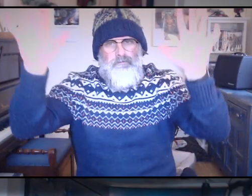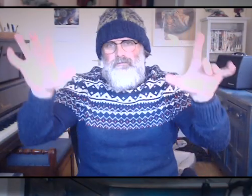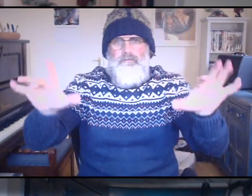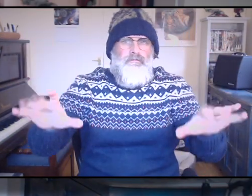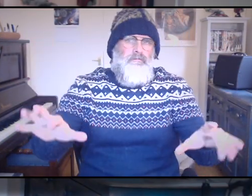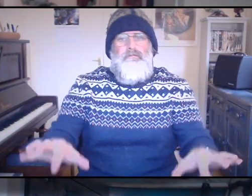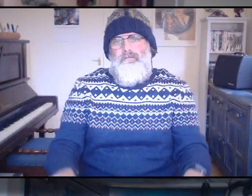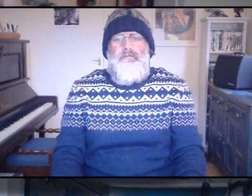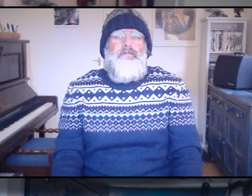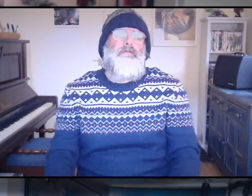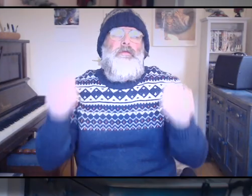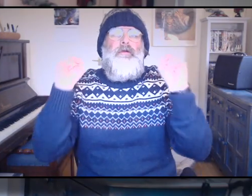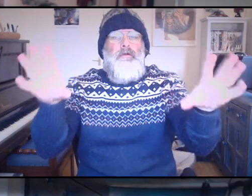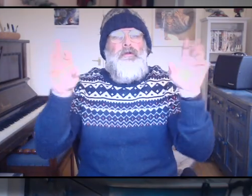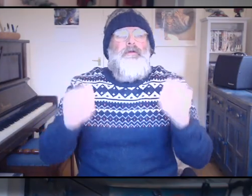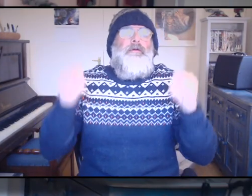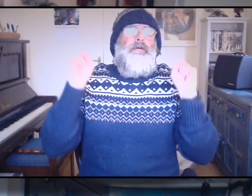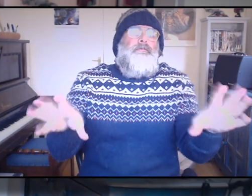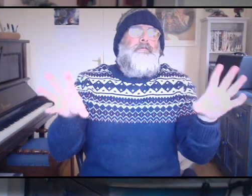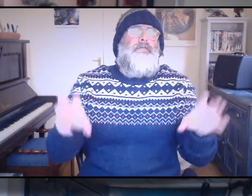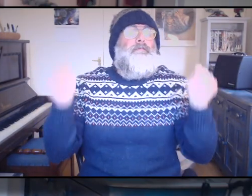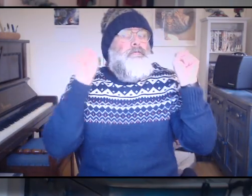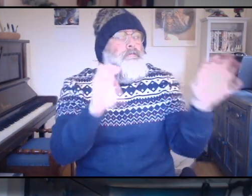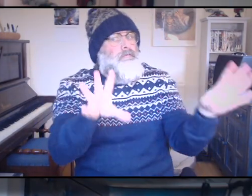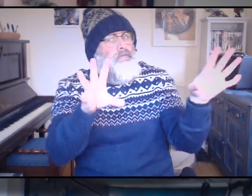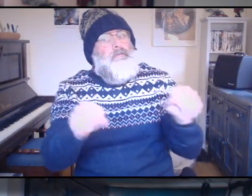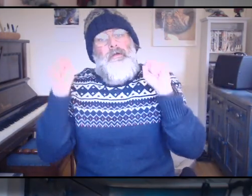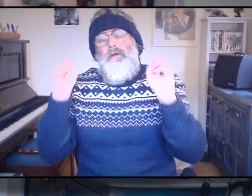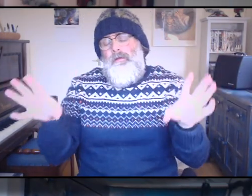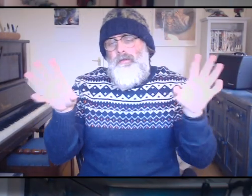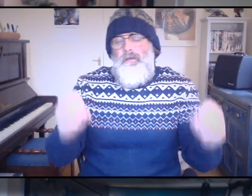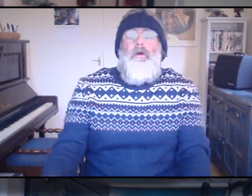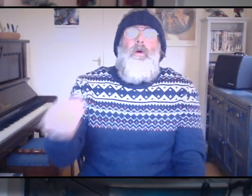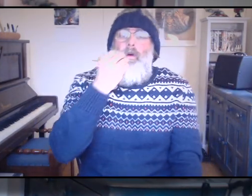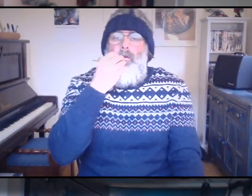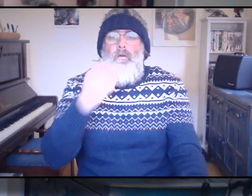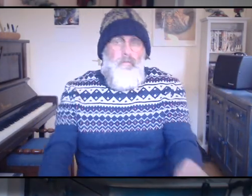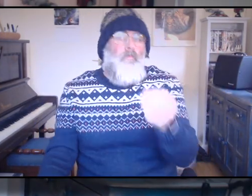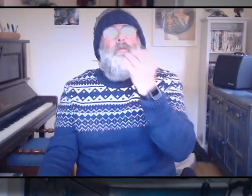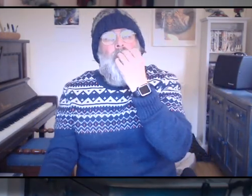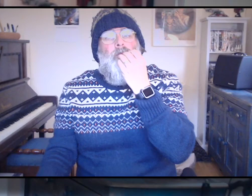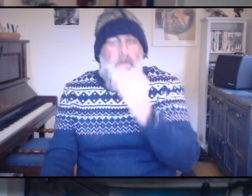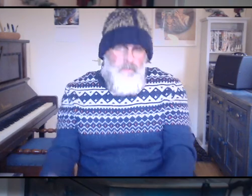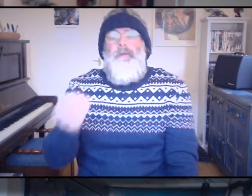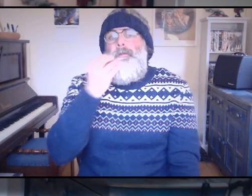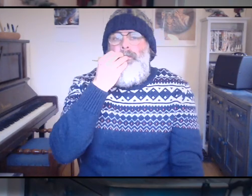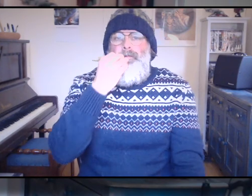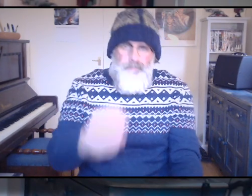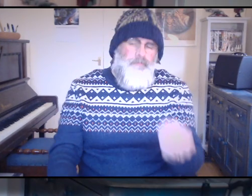still snowing. Christmas lights are glowing. Rudolph sees